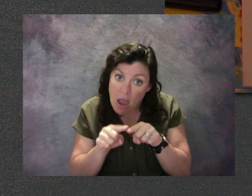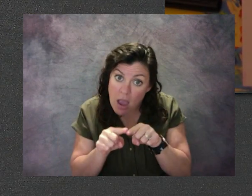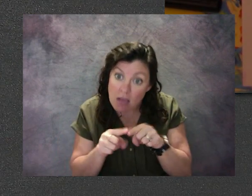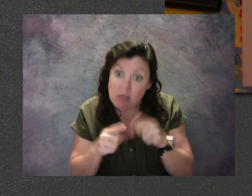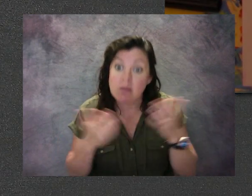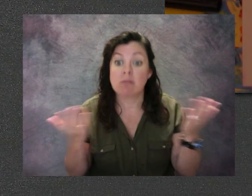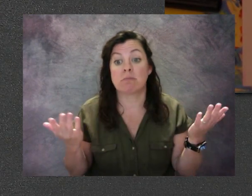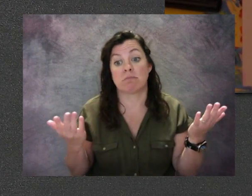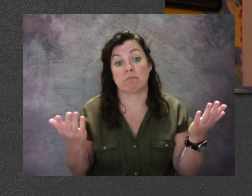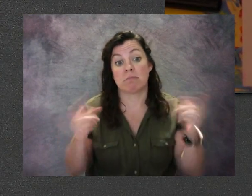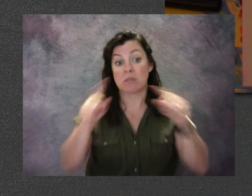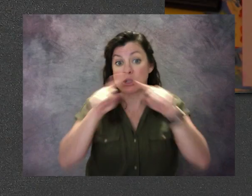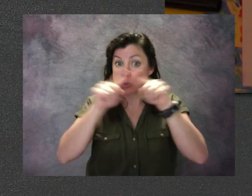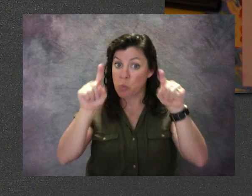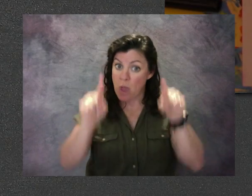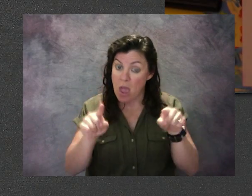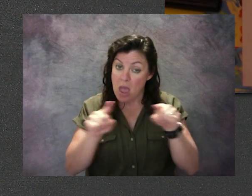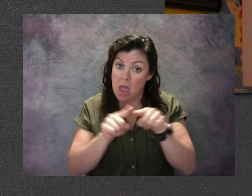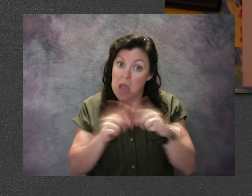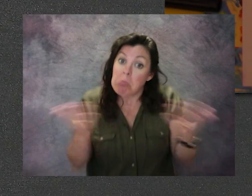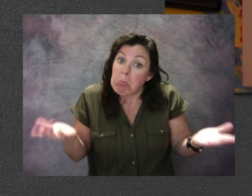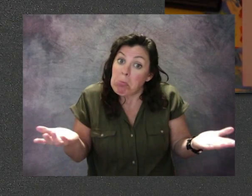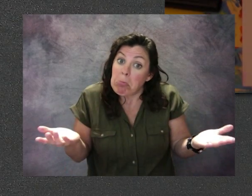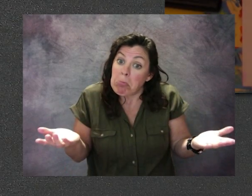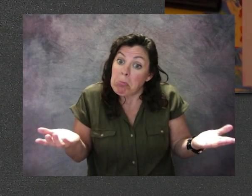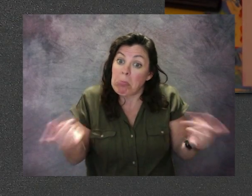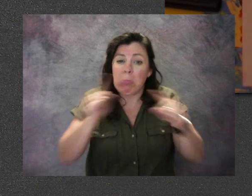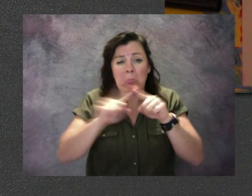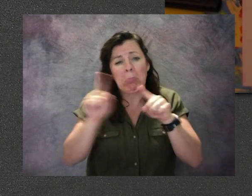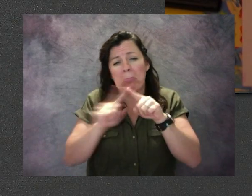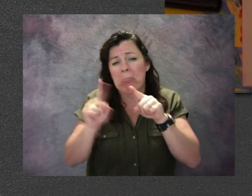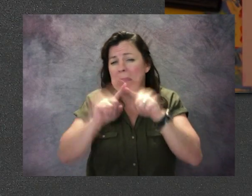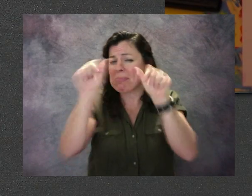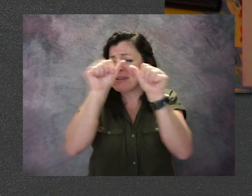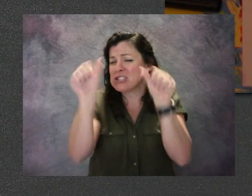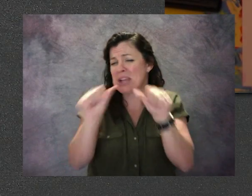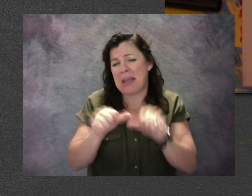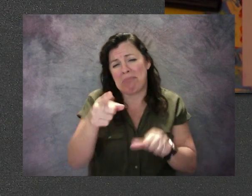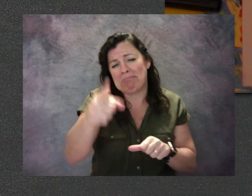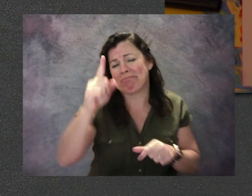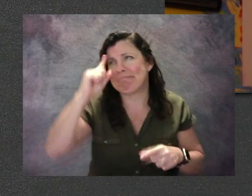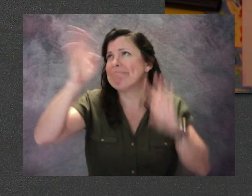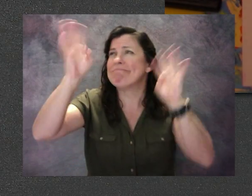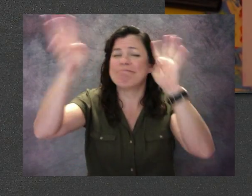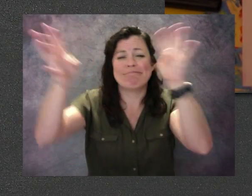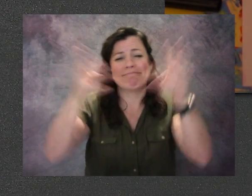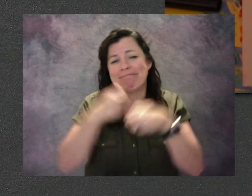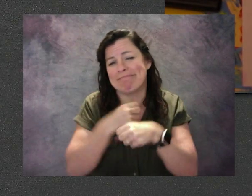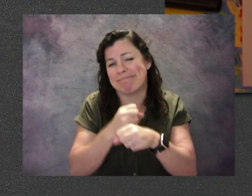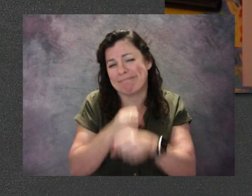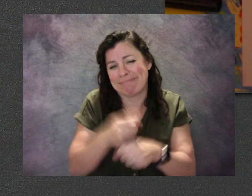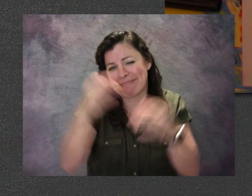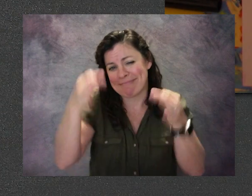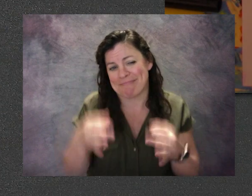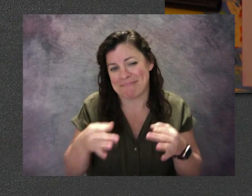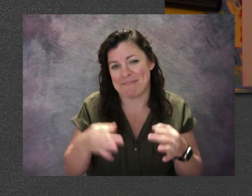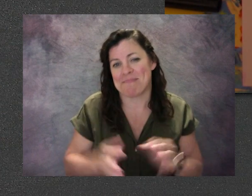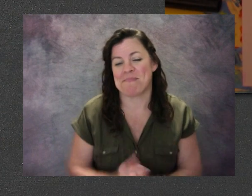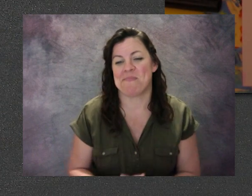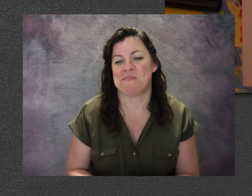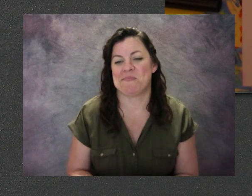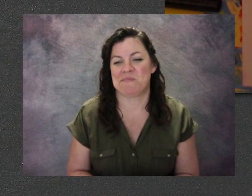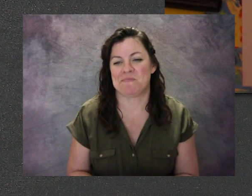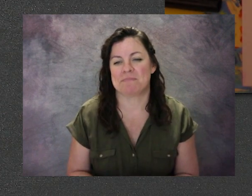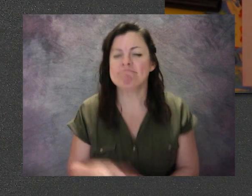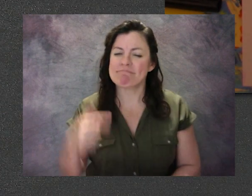square? Lots of different shapes you can choose from. You decide which one you like best. I'm going to